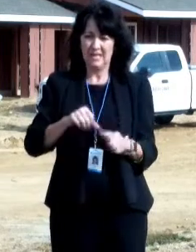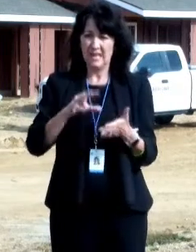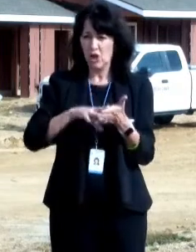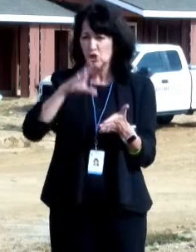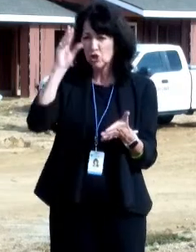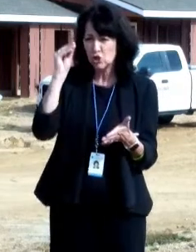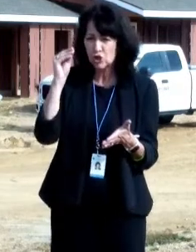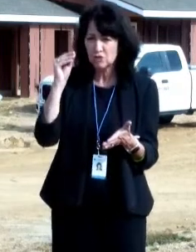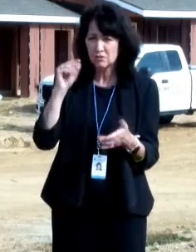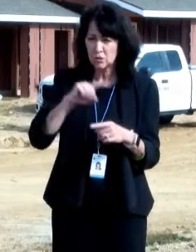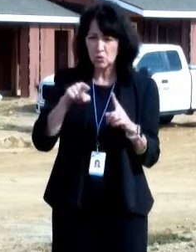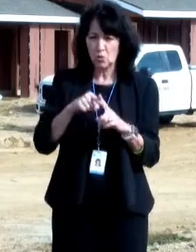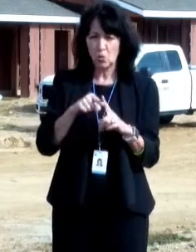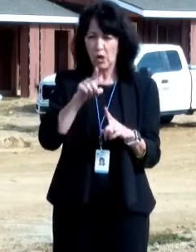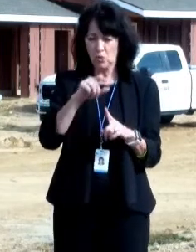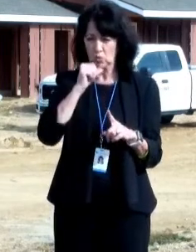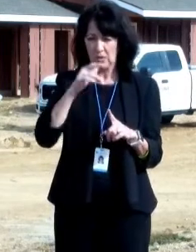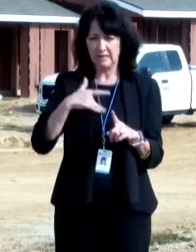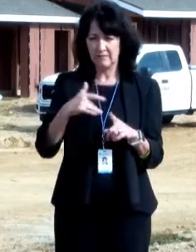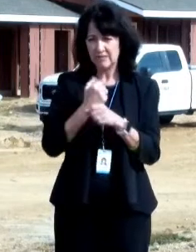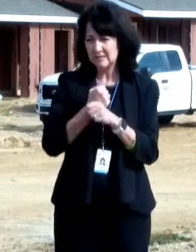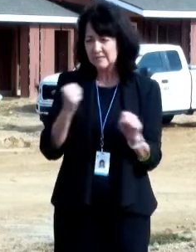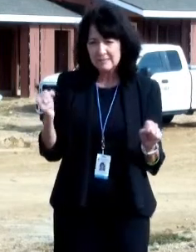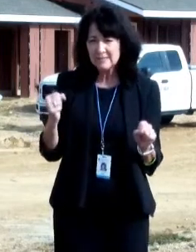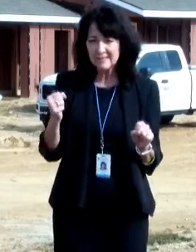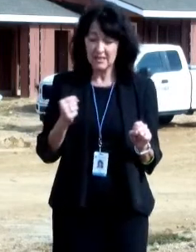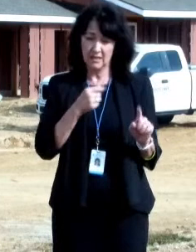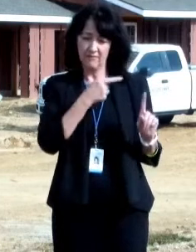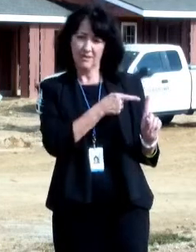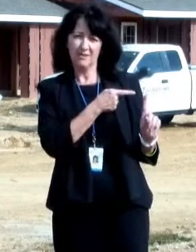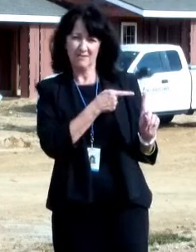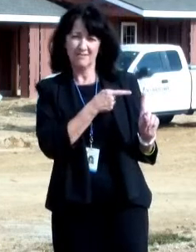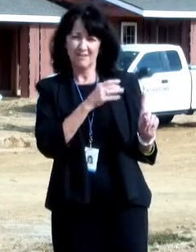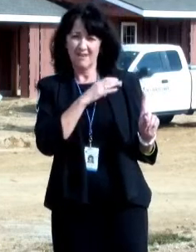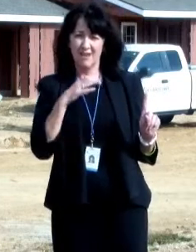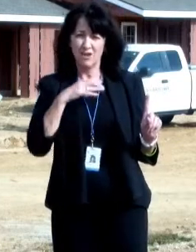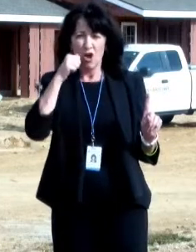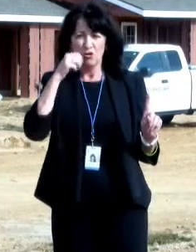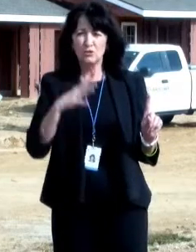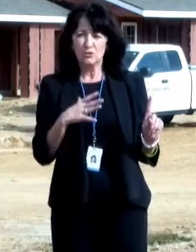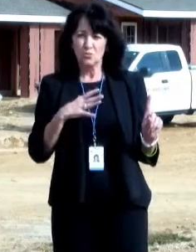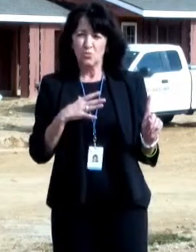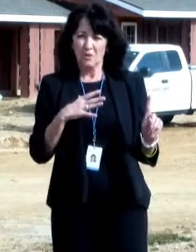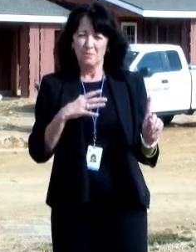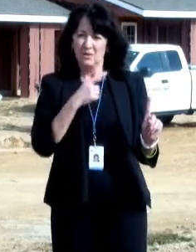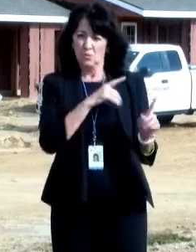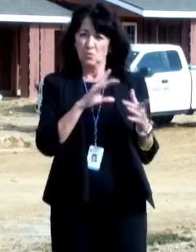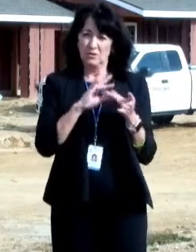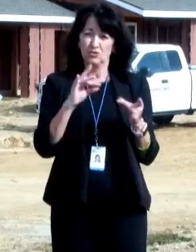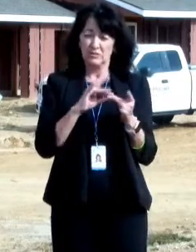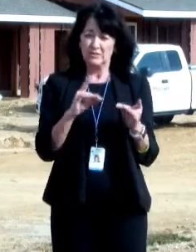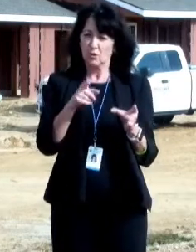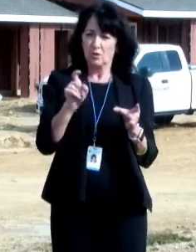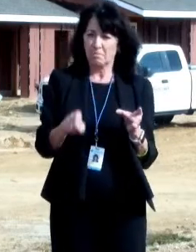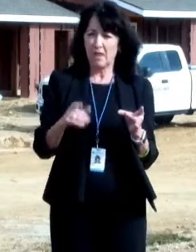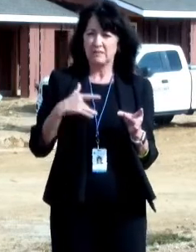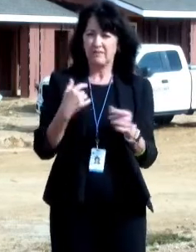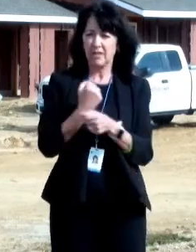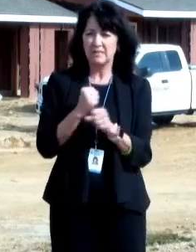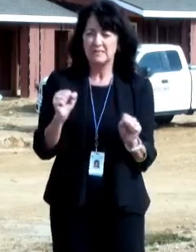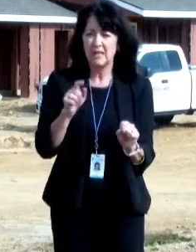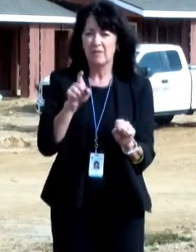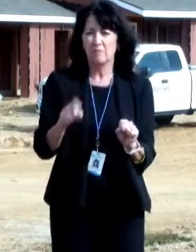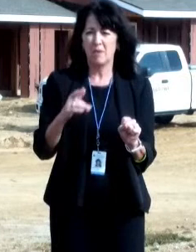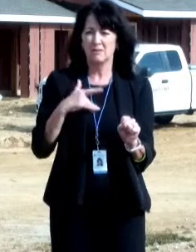when you talk about the security of the home. And I look at Bettina, who recognizes the health implications. Folks, this is